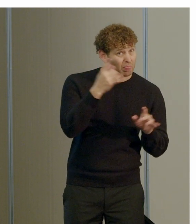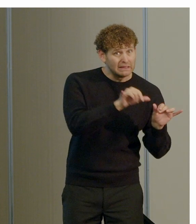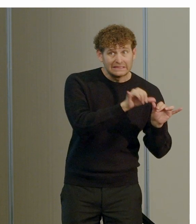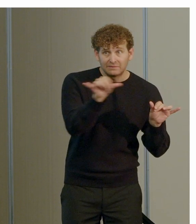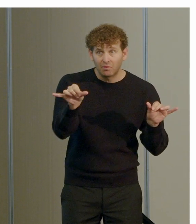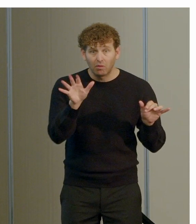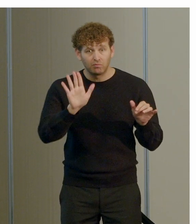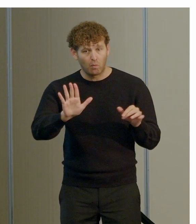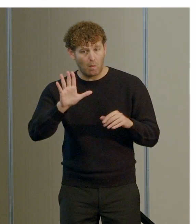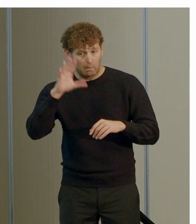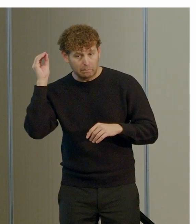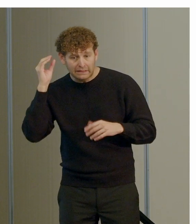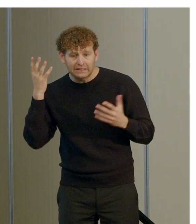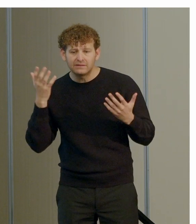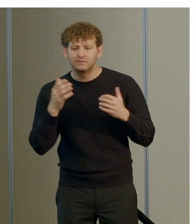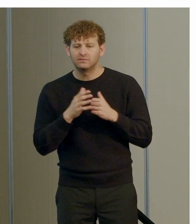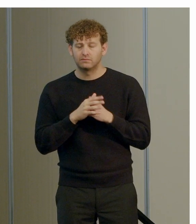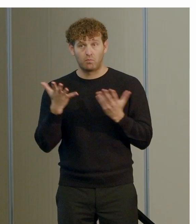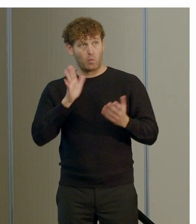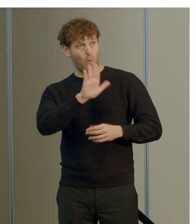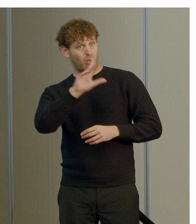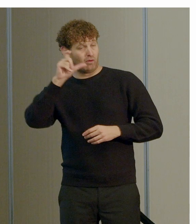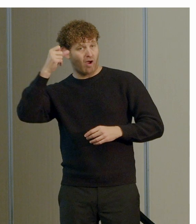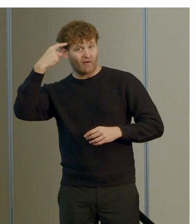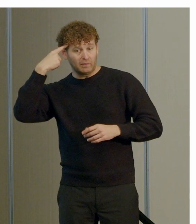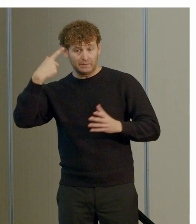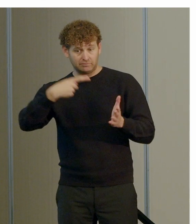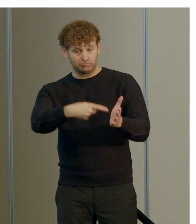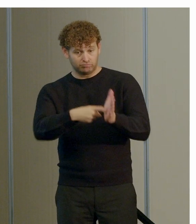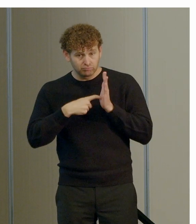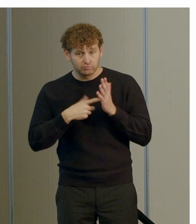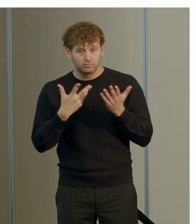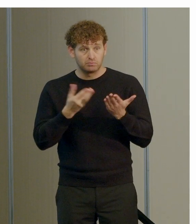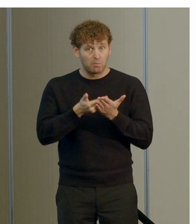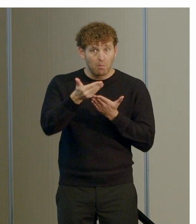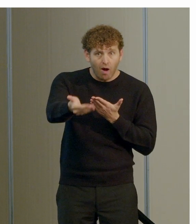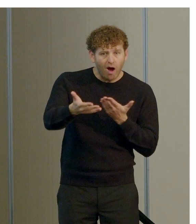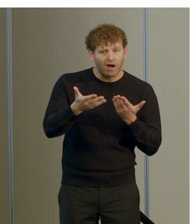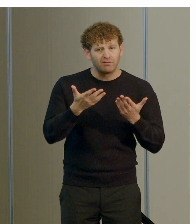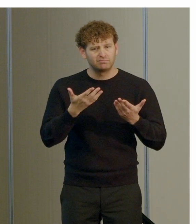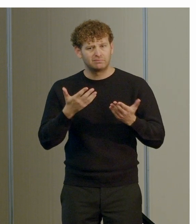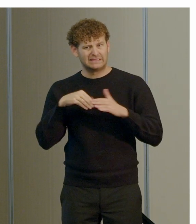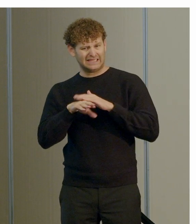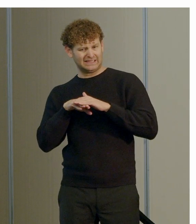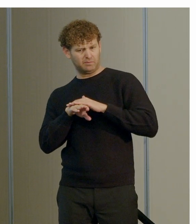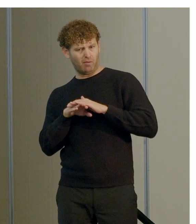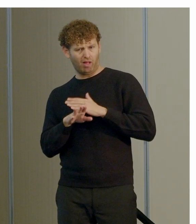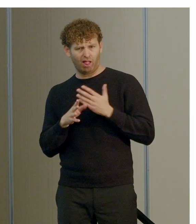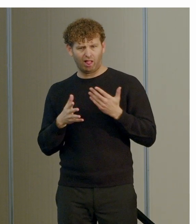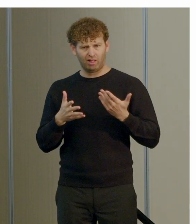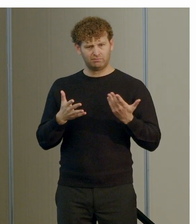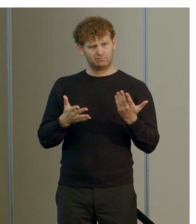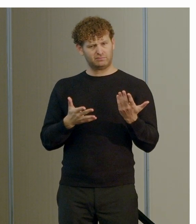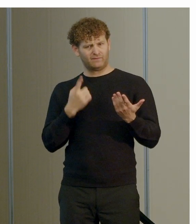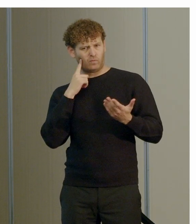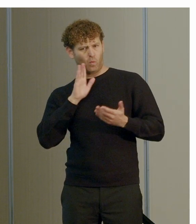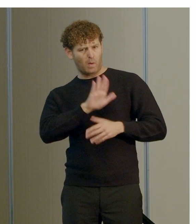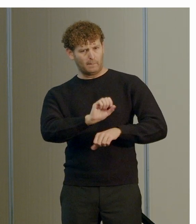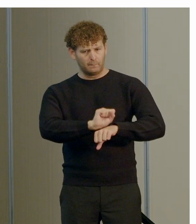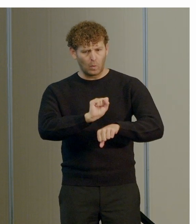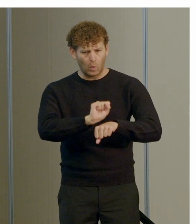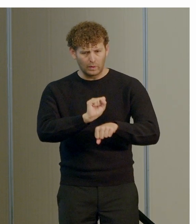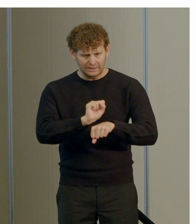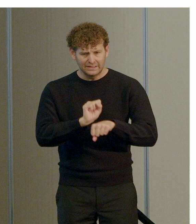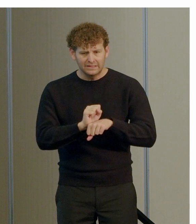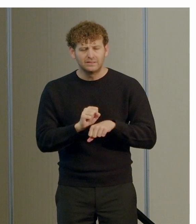mandated to buy the most accessible tech for its employees and for the members of the public to use their products and services? Do you have something?